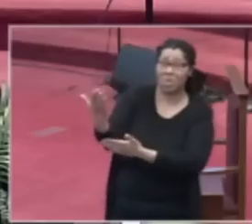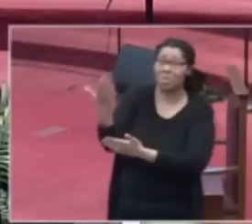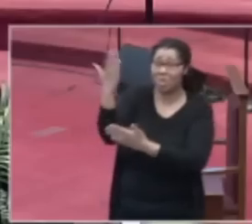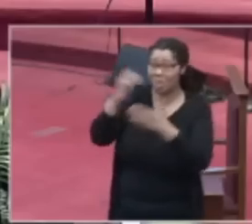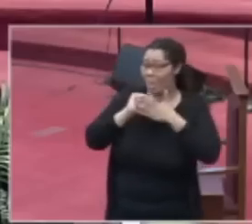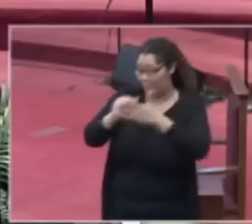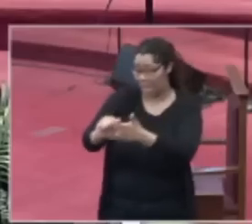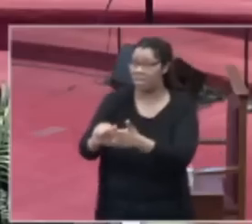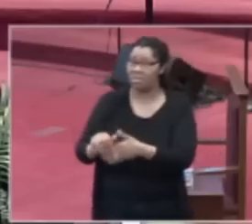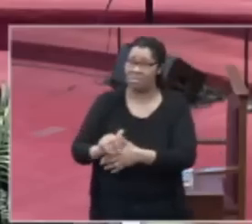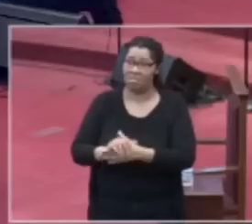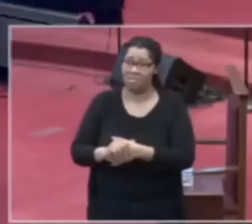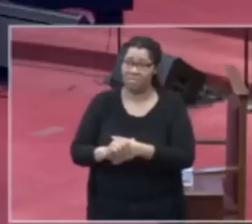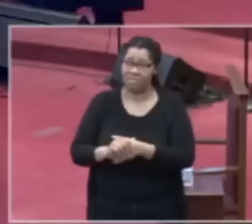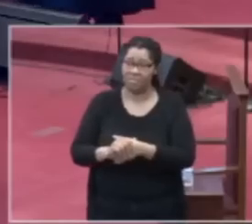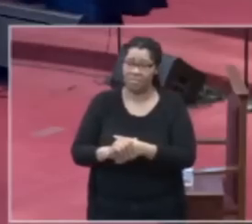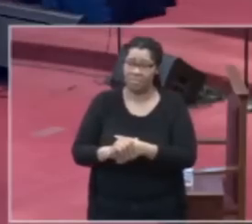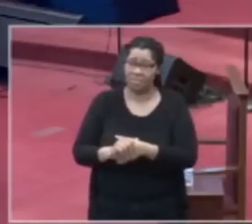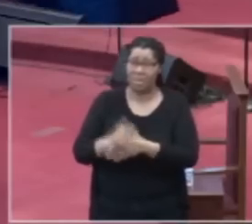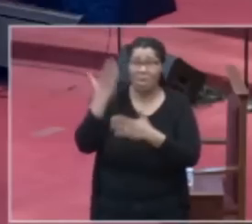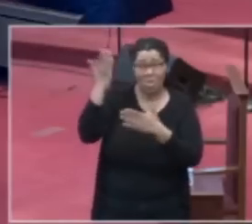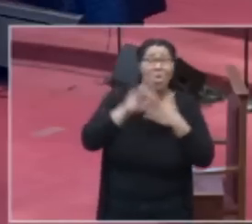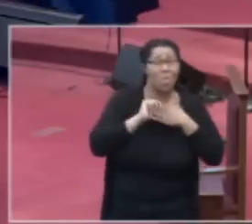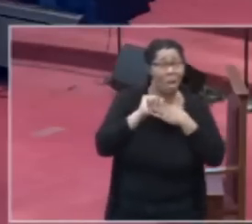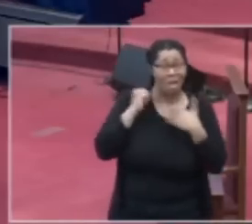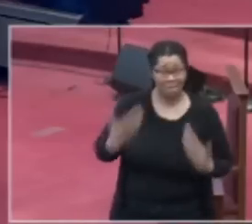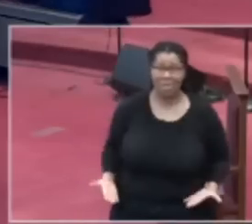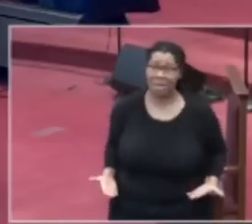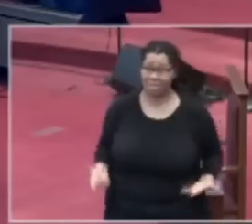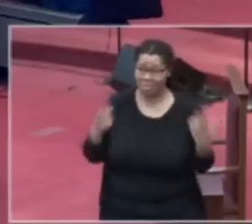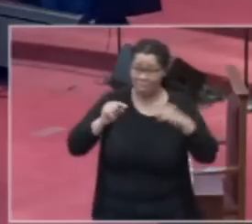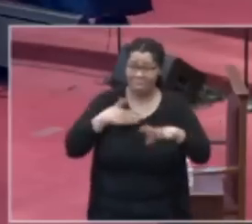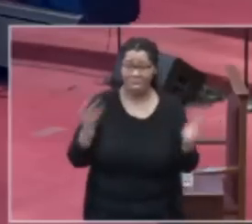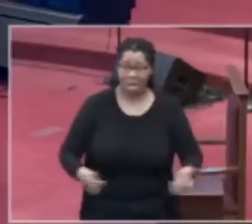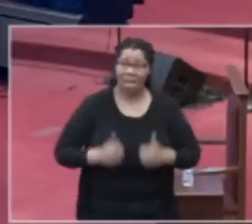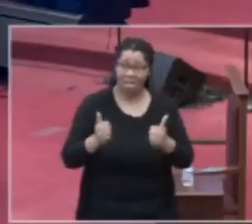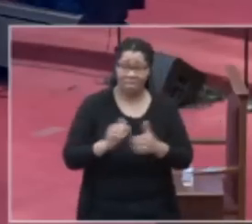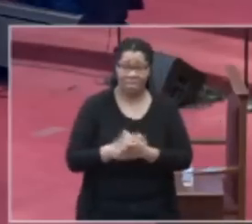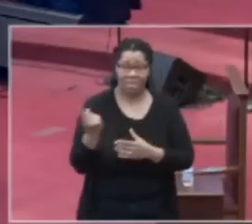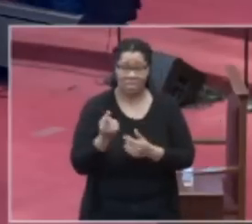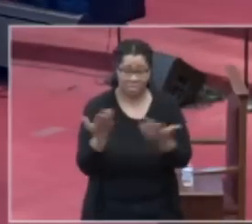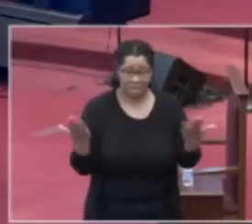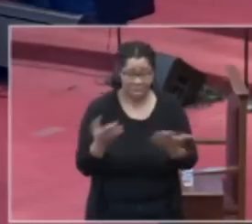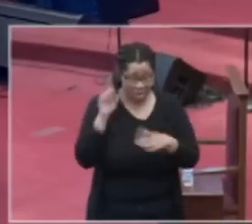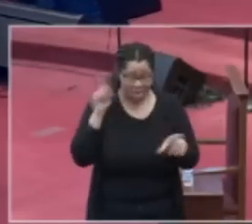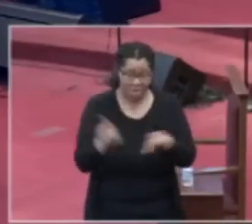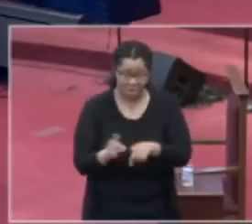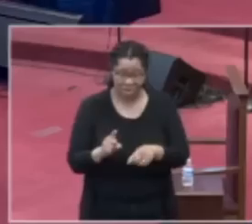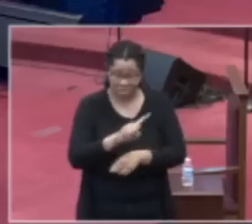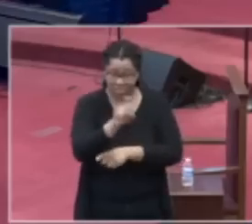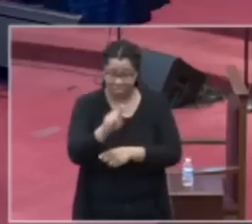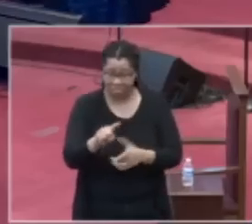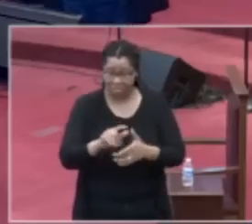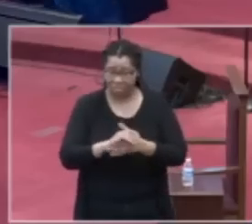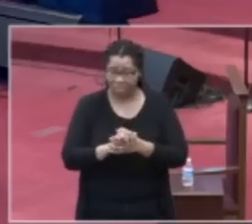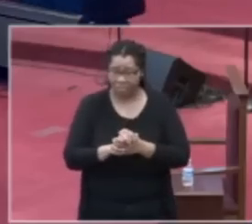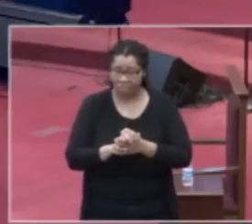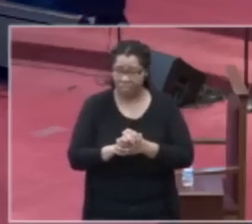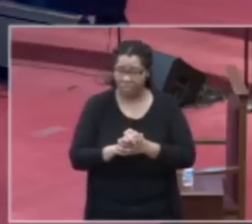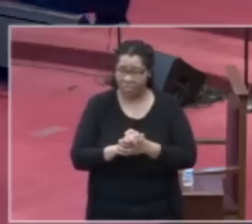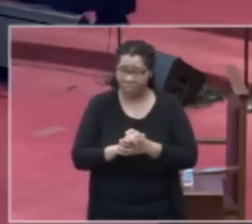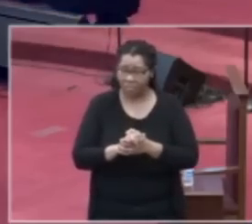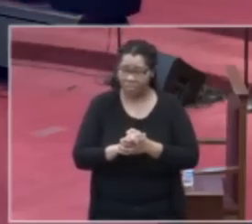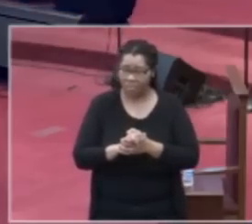me and you guide me along the way. Do I have any company in this building?